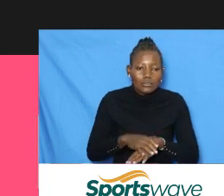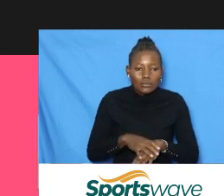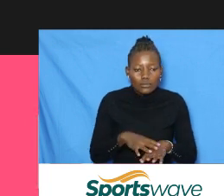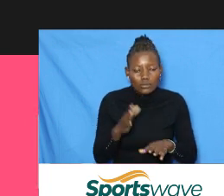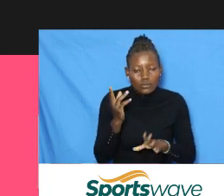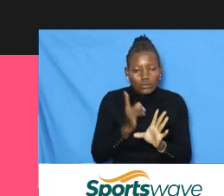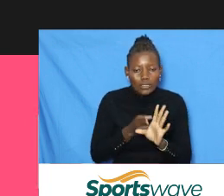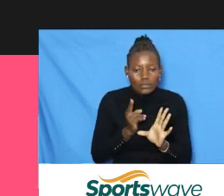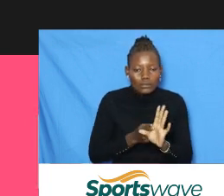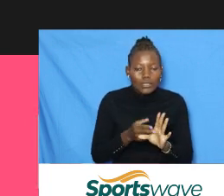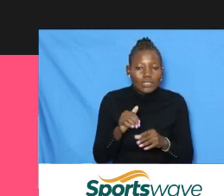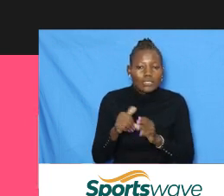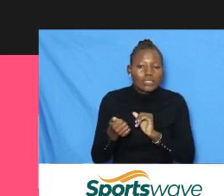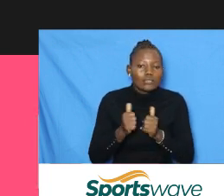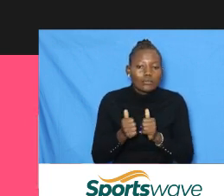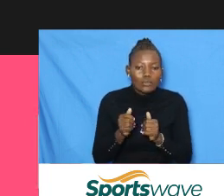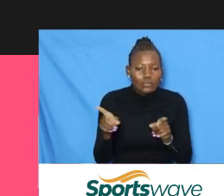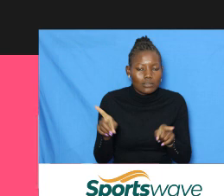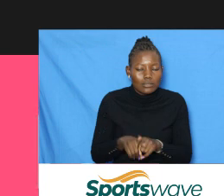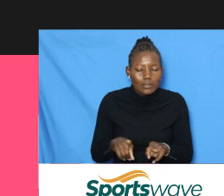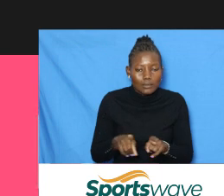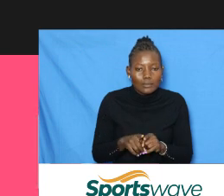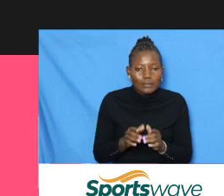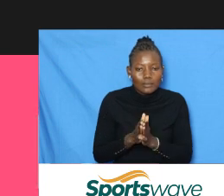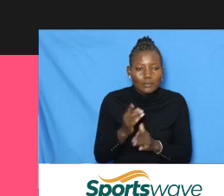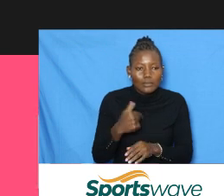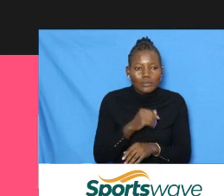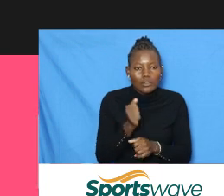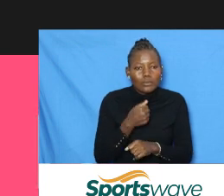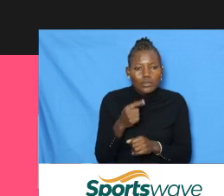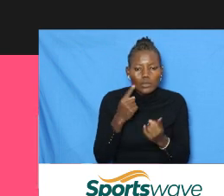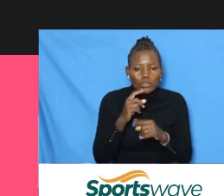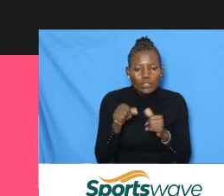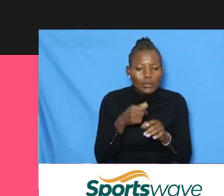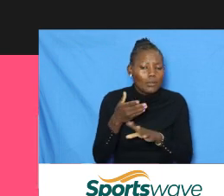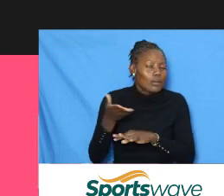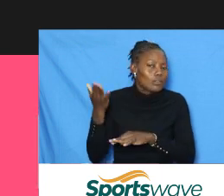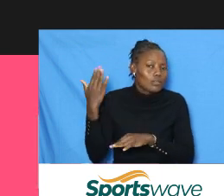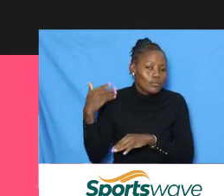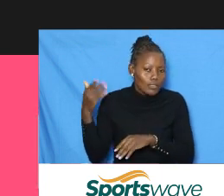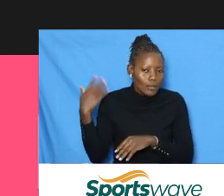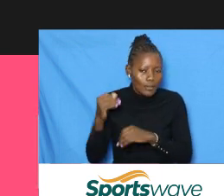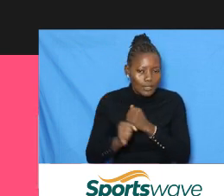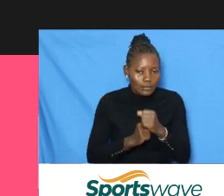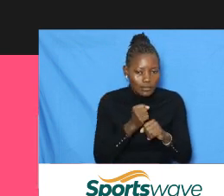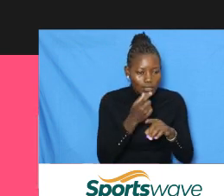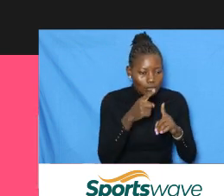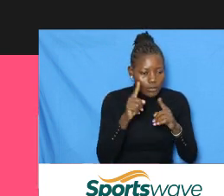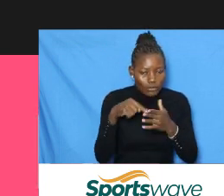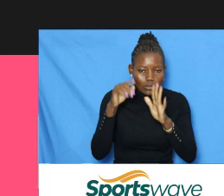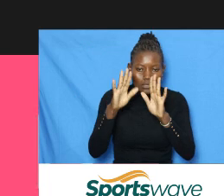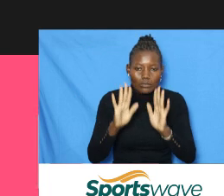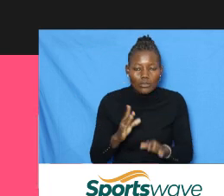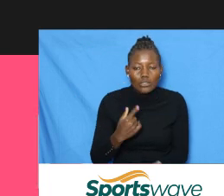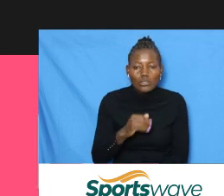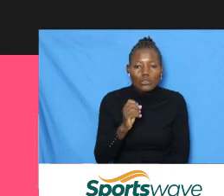to participate in sport. So essentially, we can't talk about the past here, but talking about what is essential is that we require to